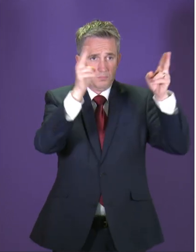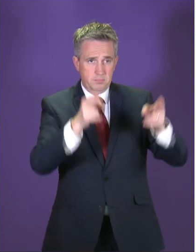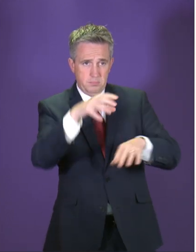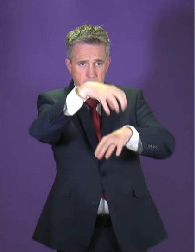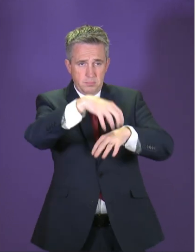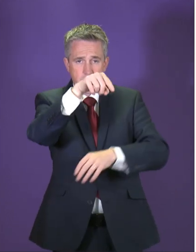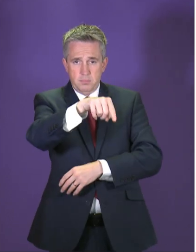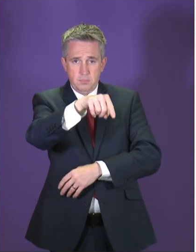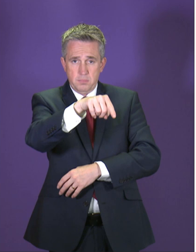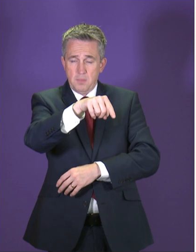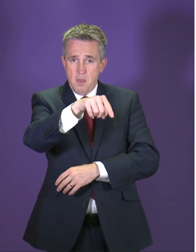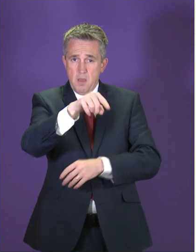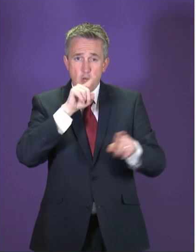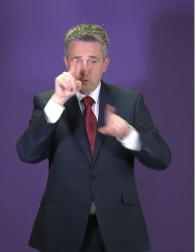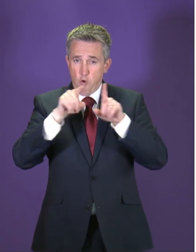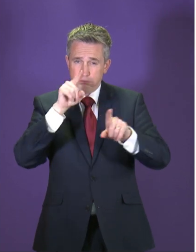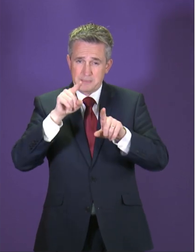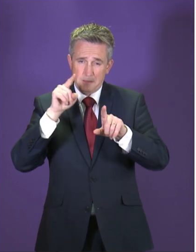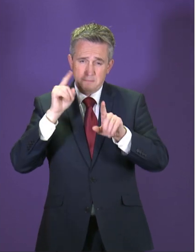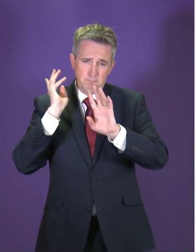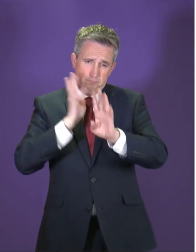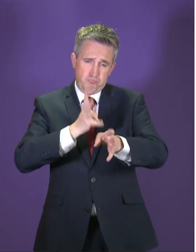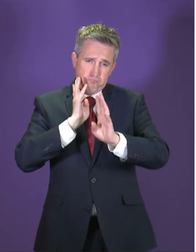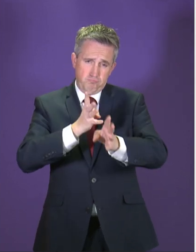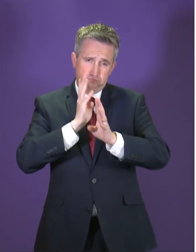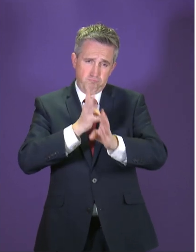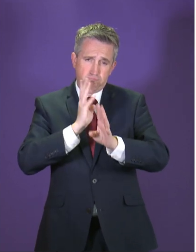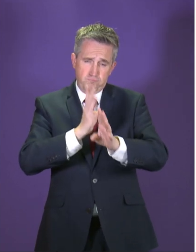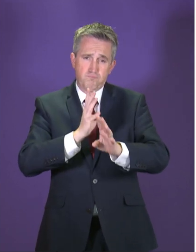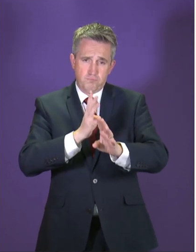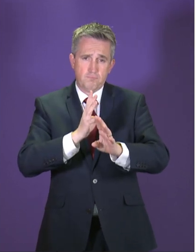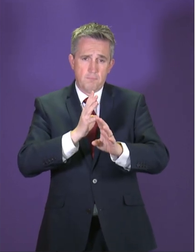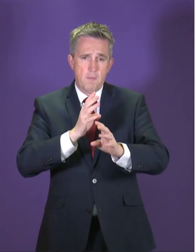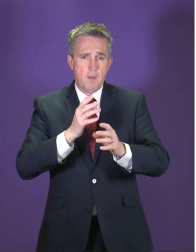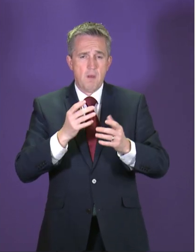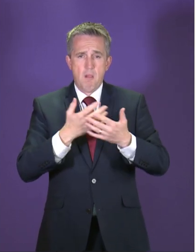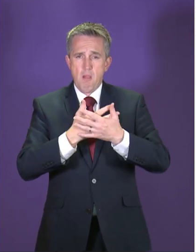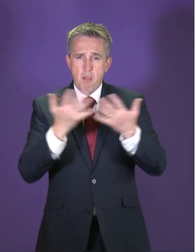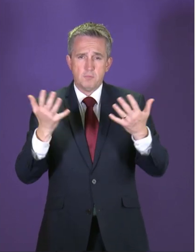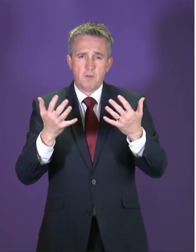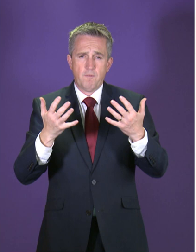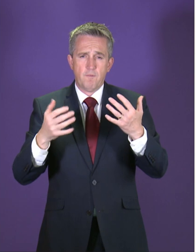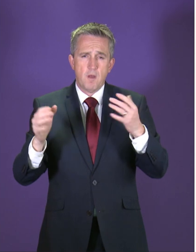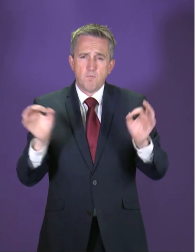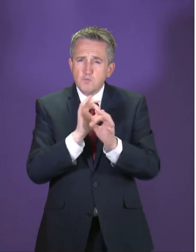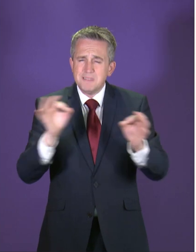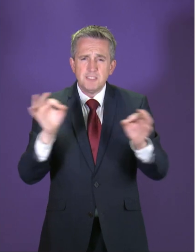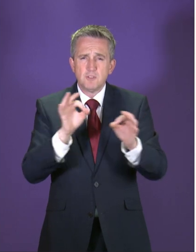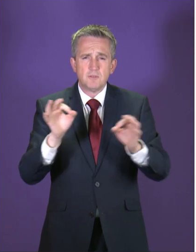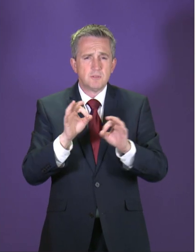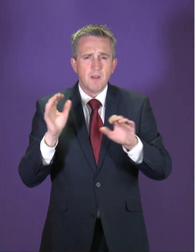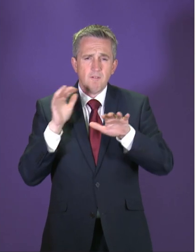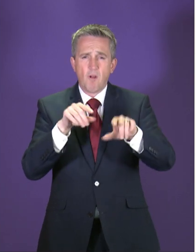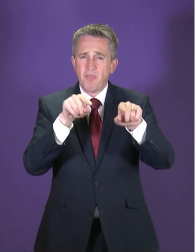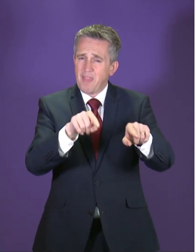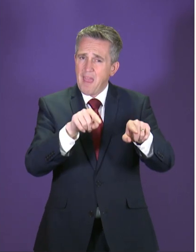indeed successfully attracted tourists from around the world and global brand musicians. But there's